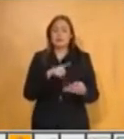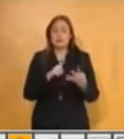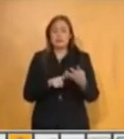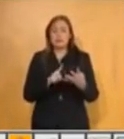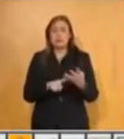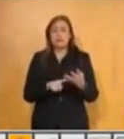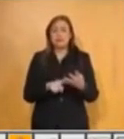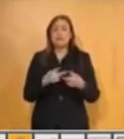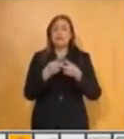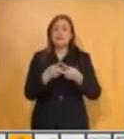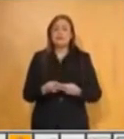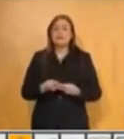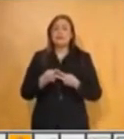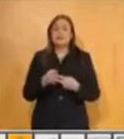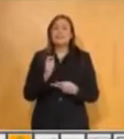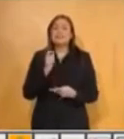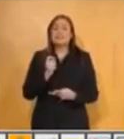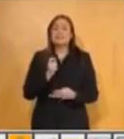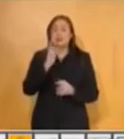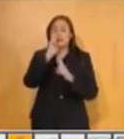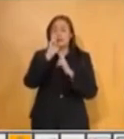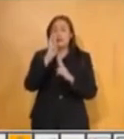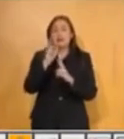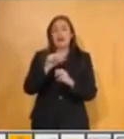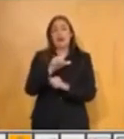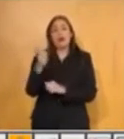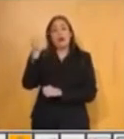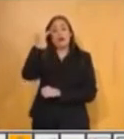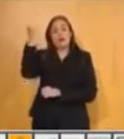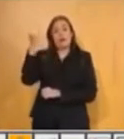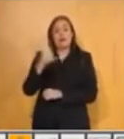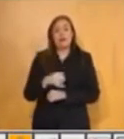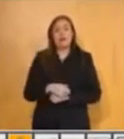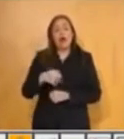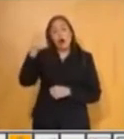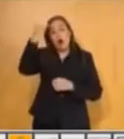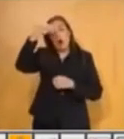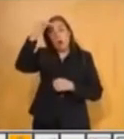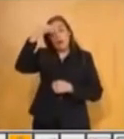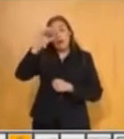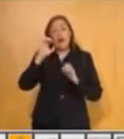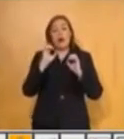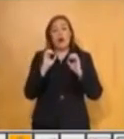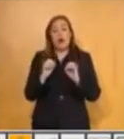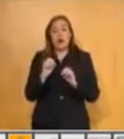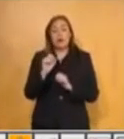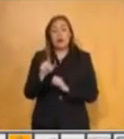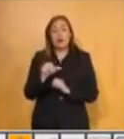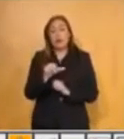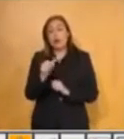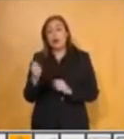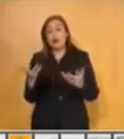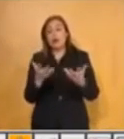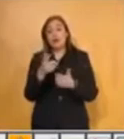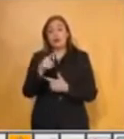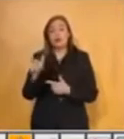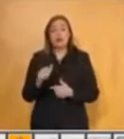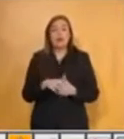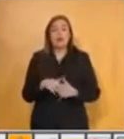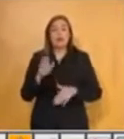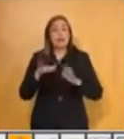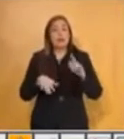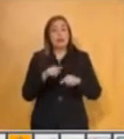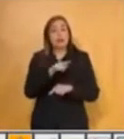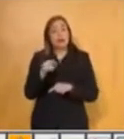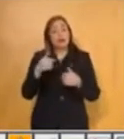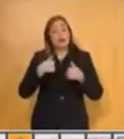Tolerance. It means respecting the ideas, opinions, and acts of others, even when you disagree